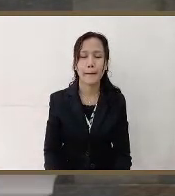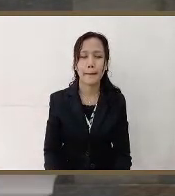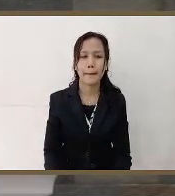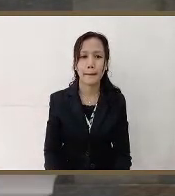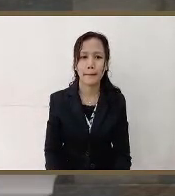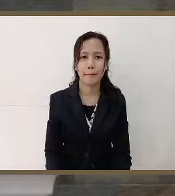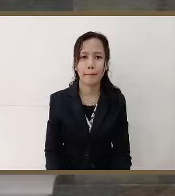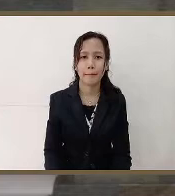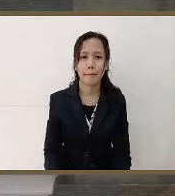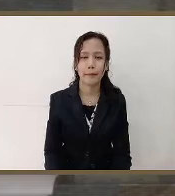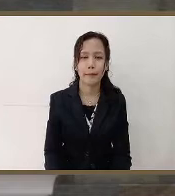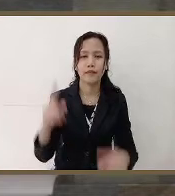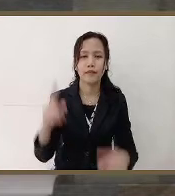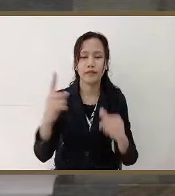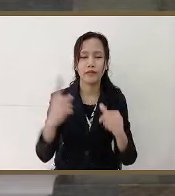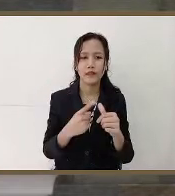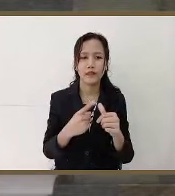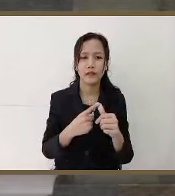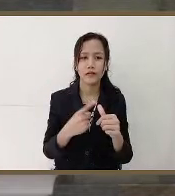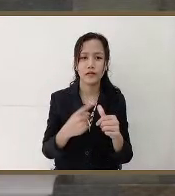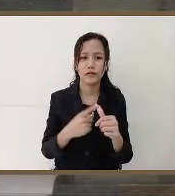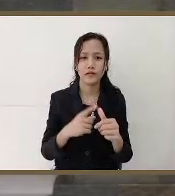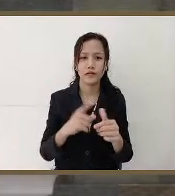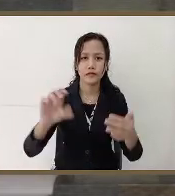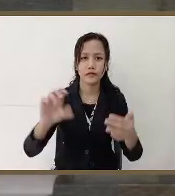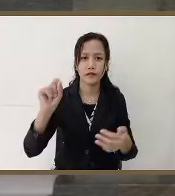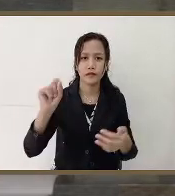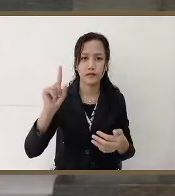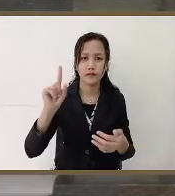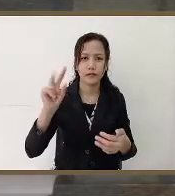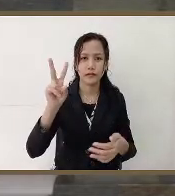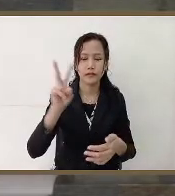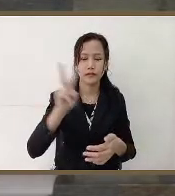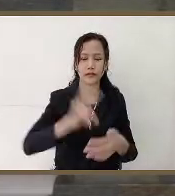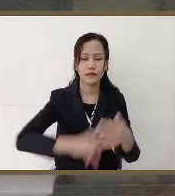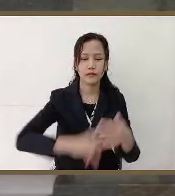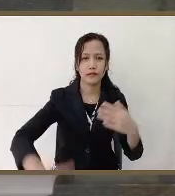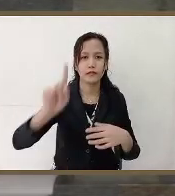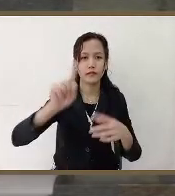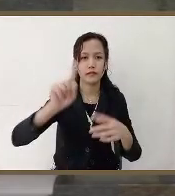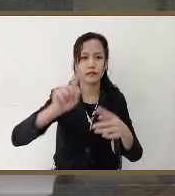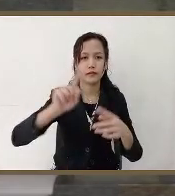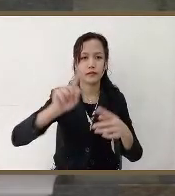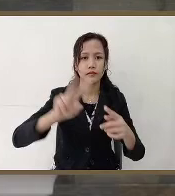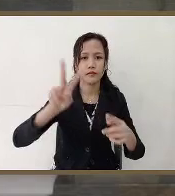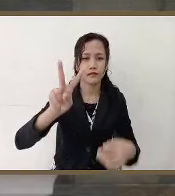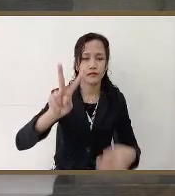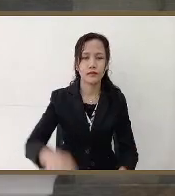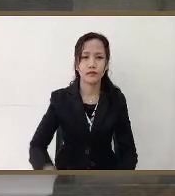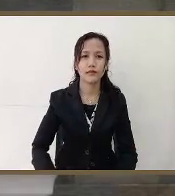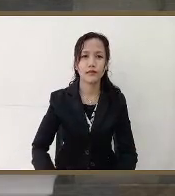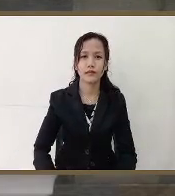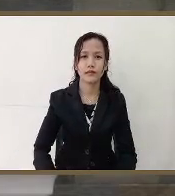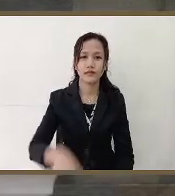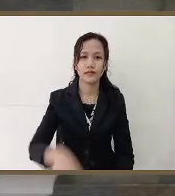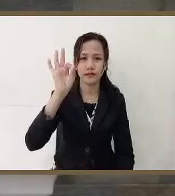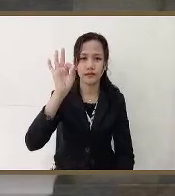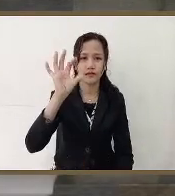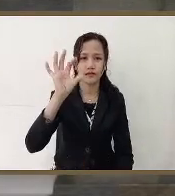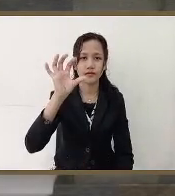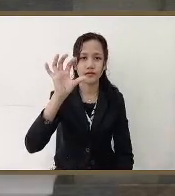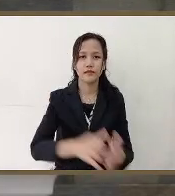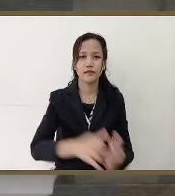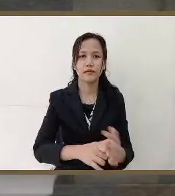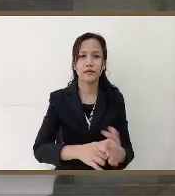the first is in chapter 11, verse 1 and 2, makikita po natin dyan that David was